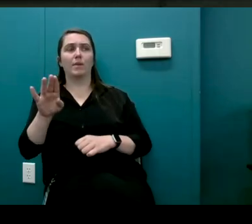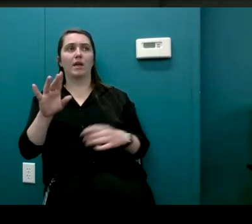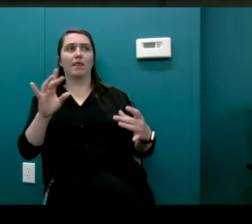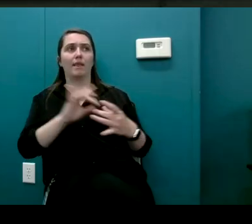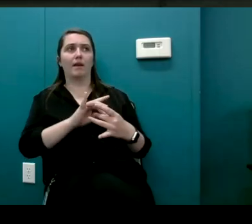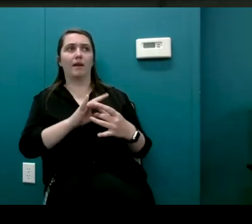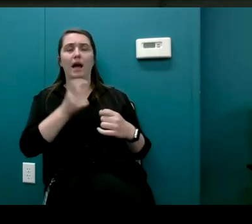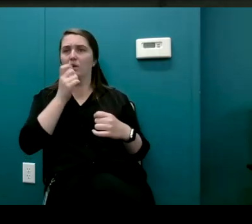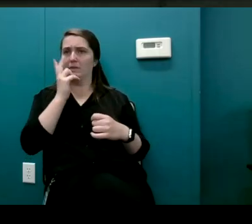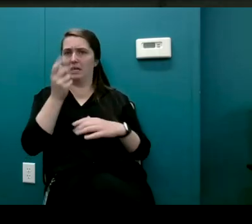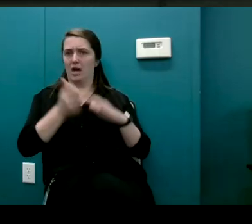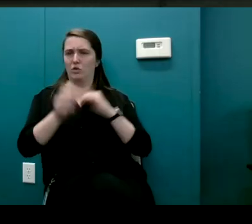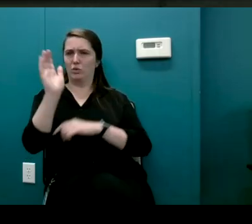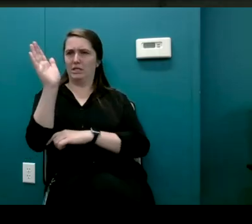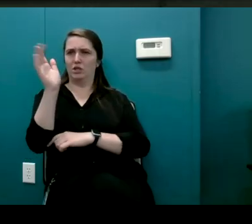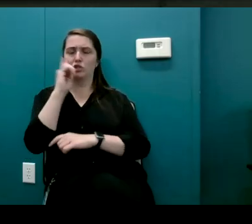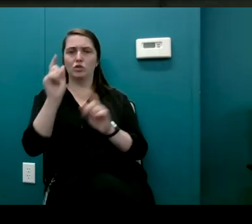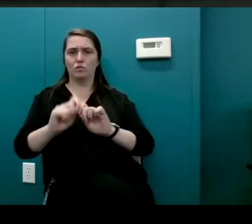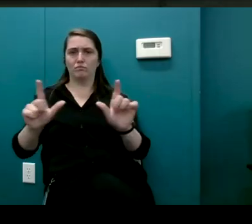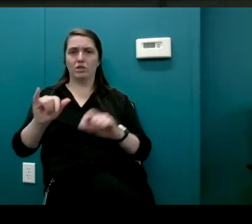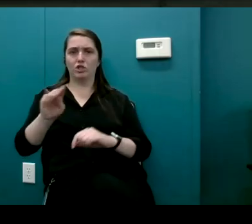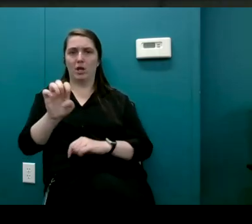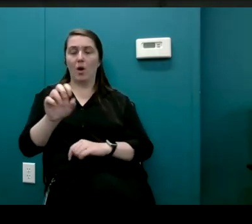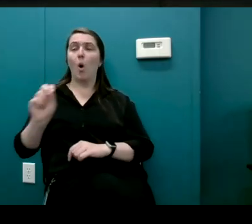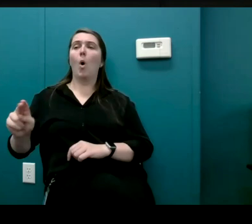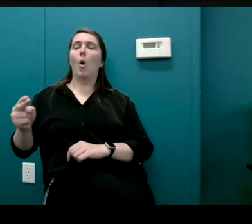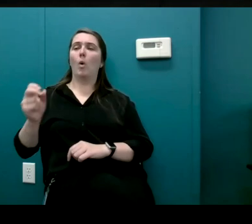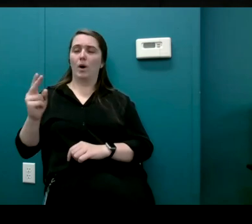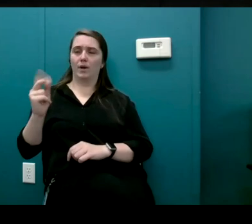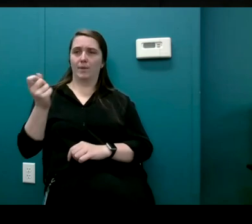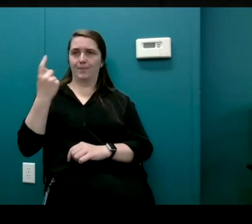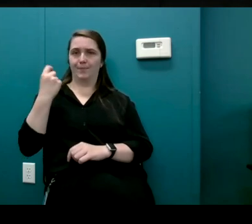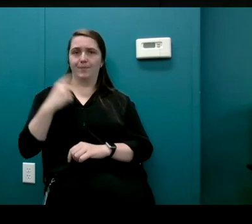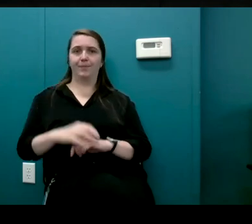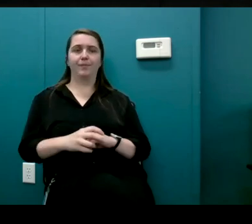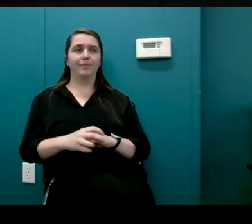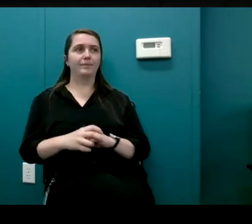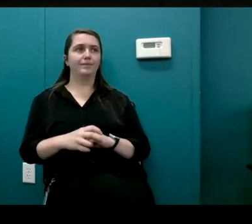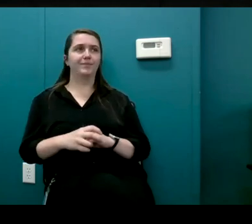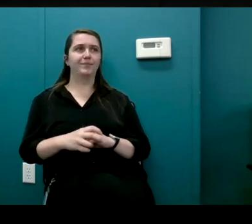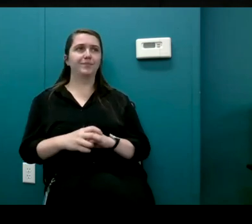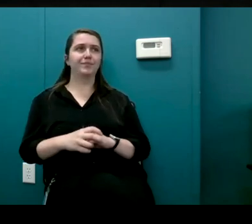the presentations. so go to Jamie. Oh, organization. Okay.